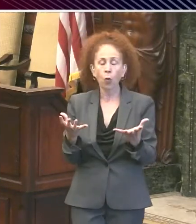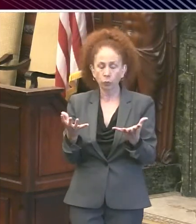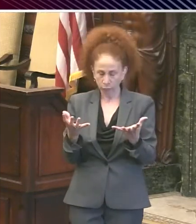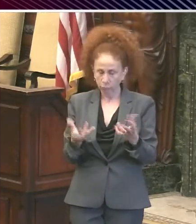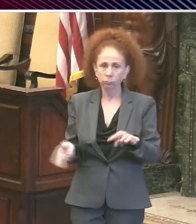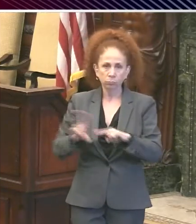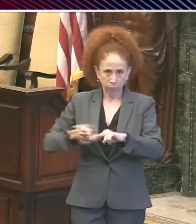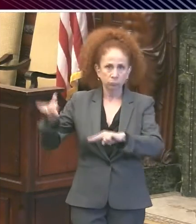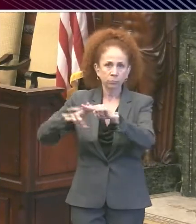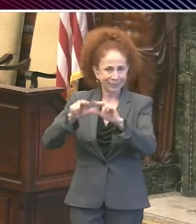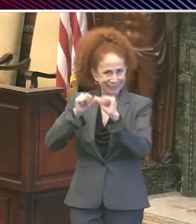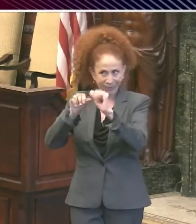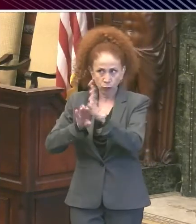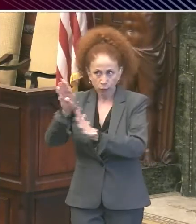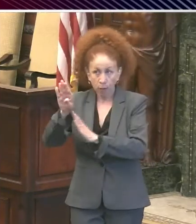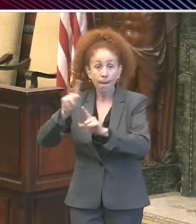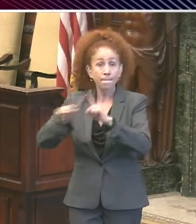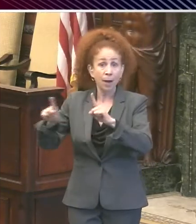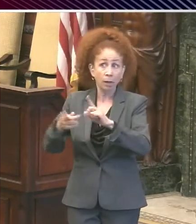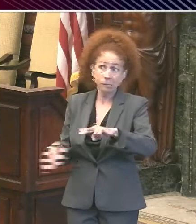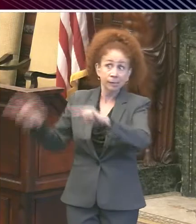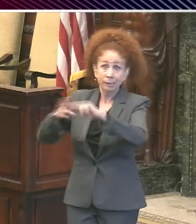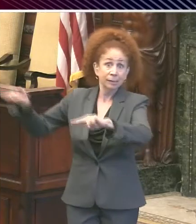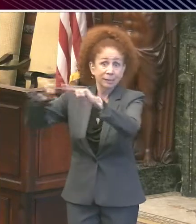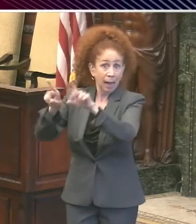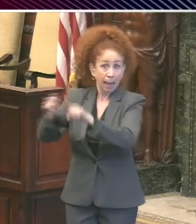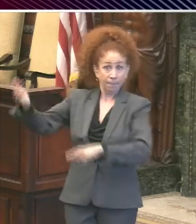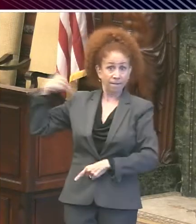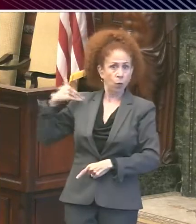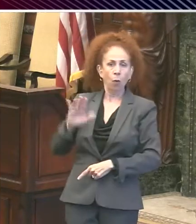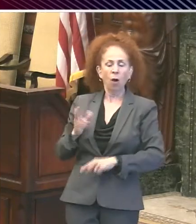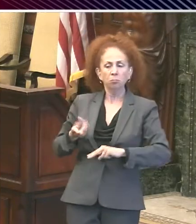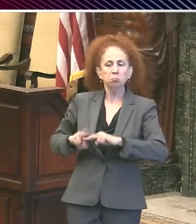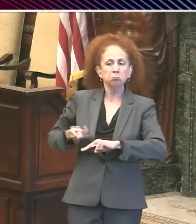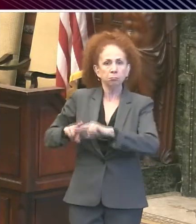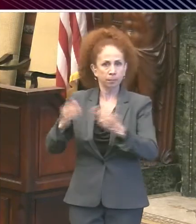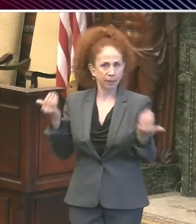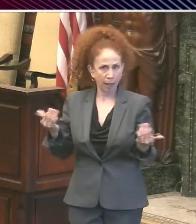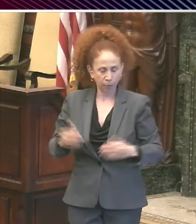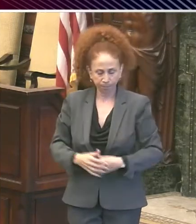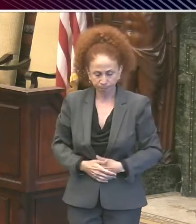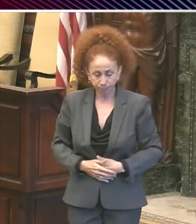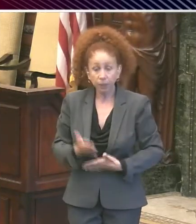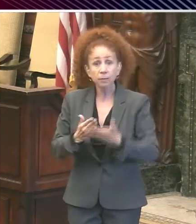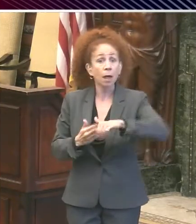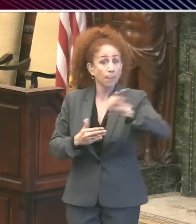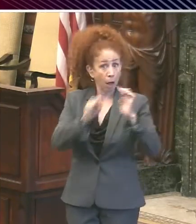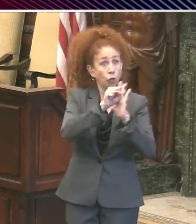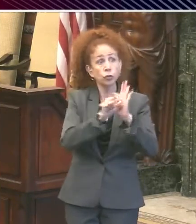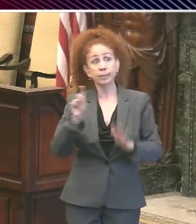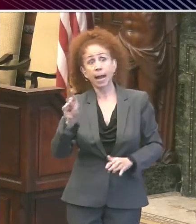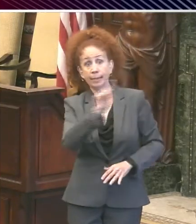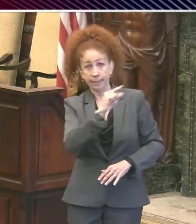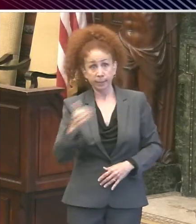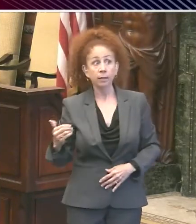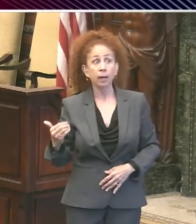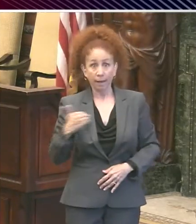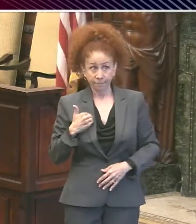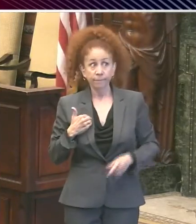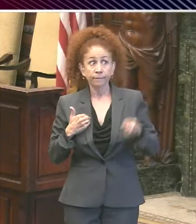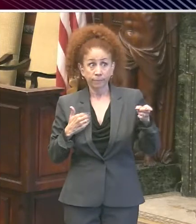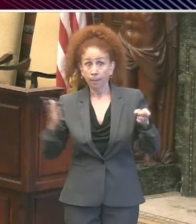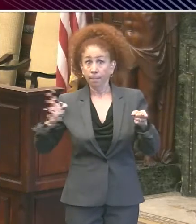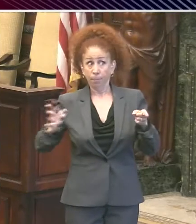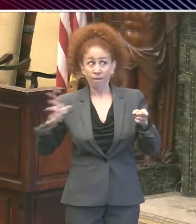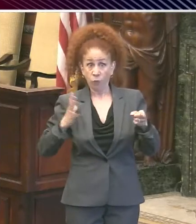to increase, but not quite as fast as it did maybe 2 weeks ago. Now, some other states that were having